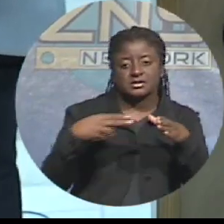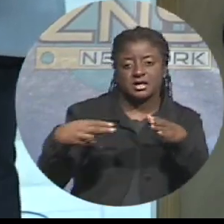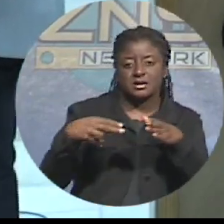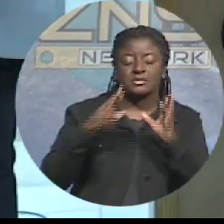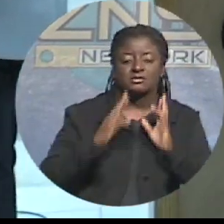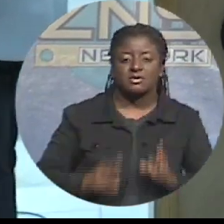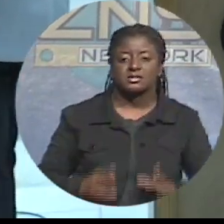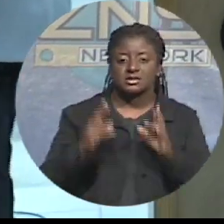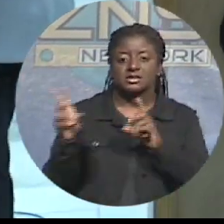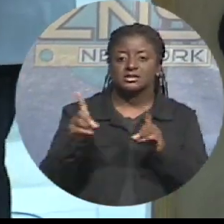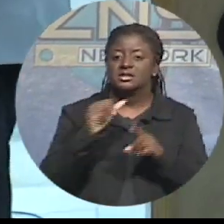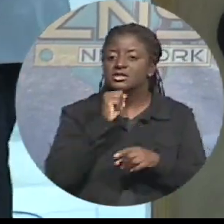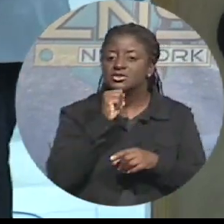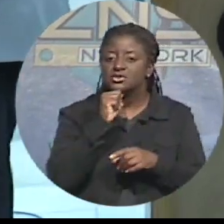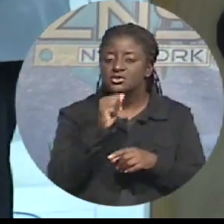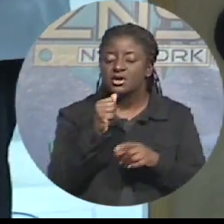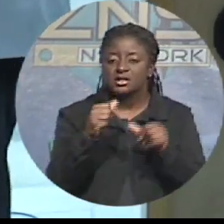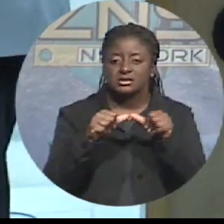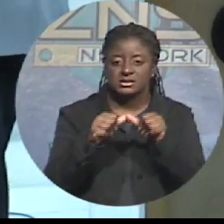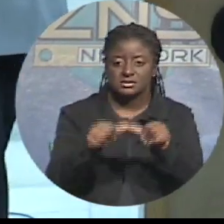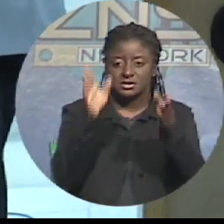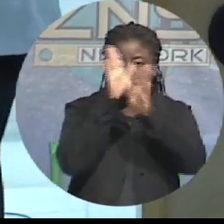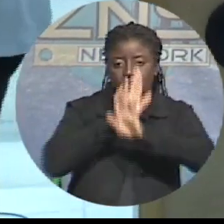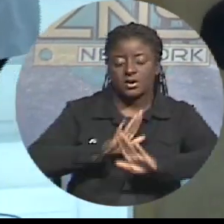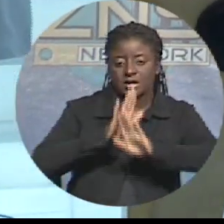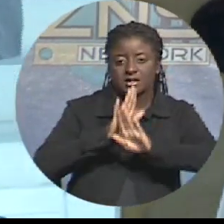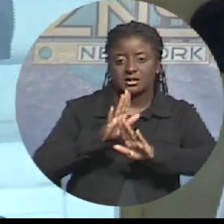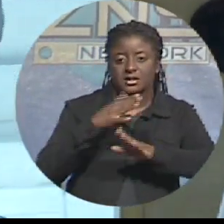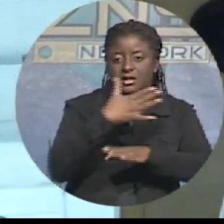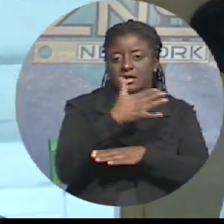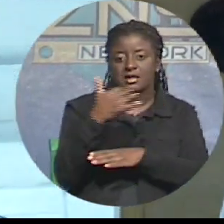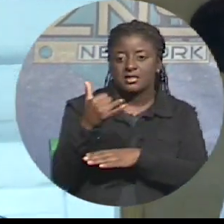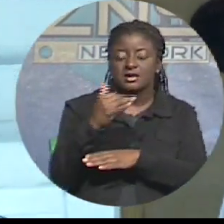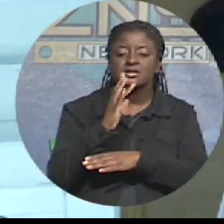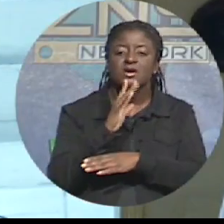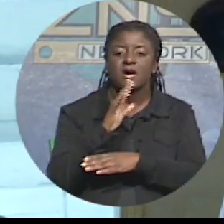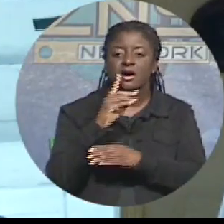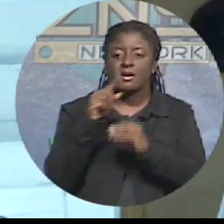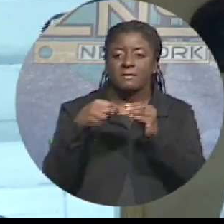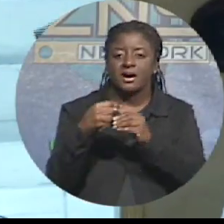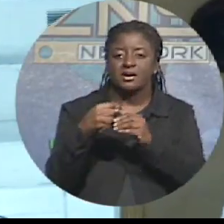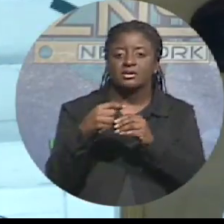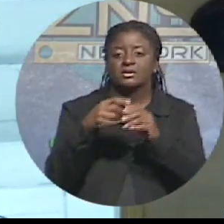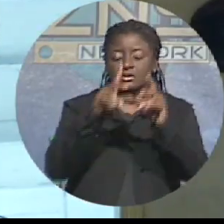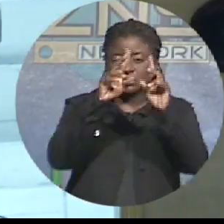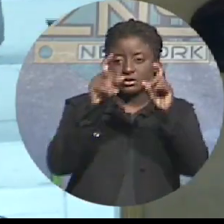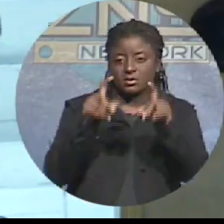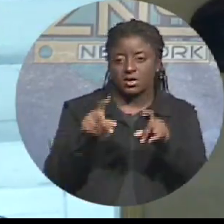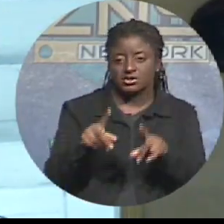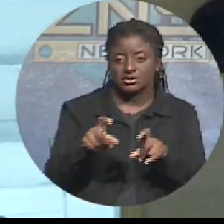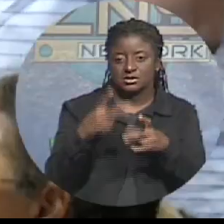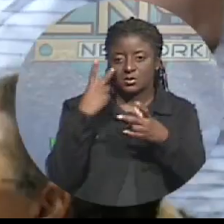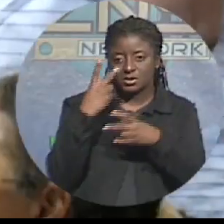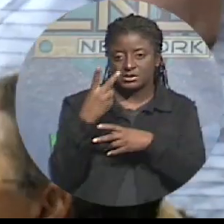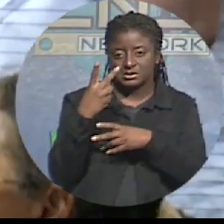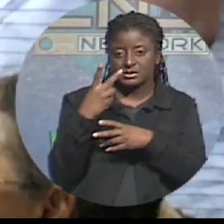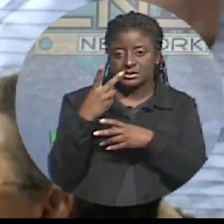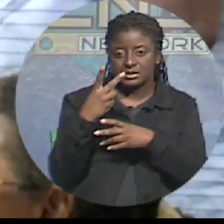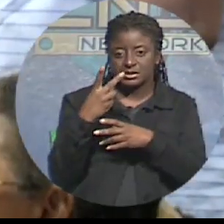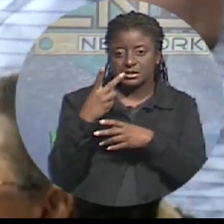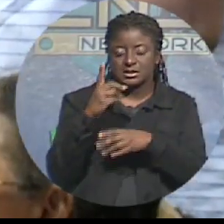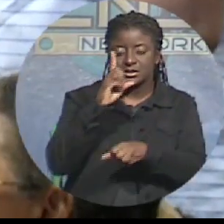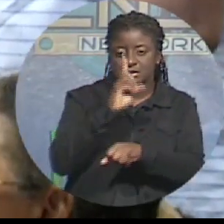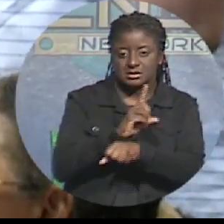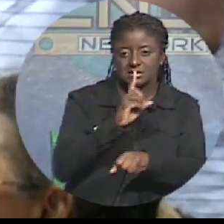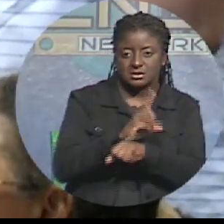did not remain tight-lipped, though, as they dished out a laundry list of questions of their own they want to see addressed in the Constitution. Can